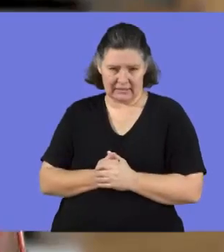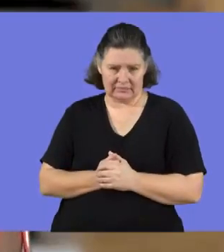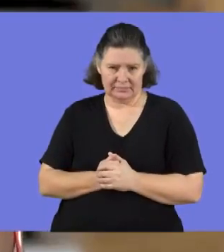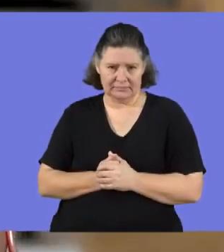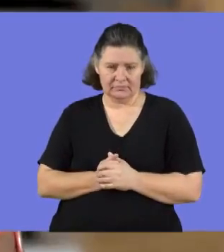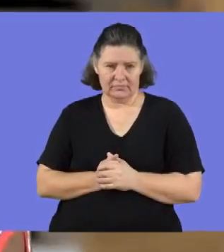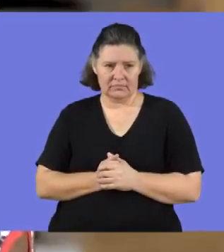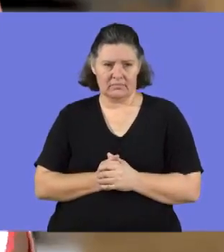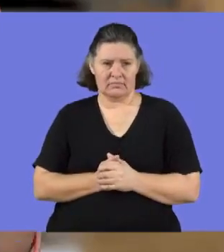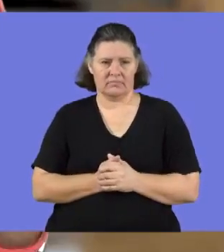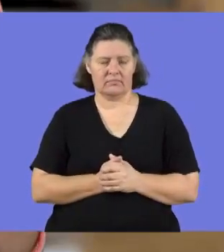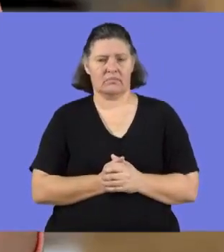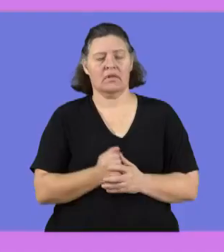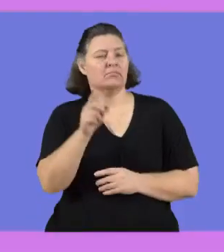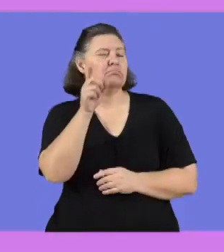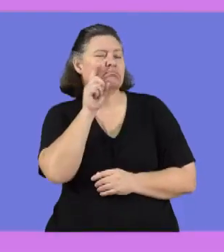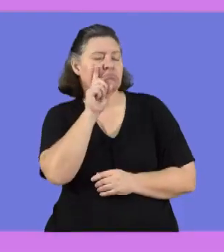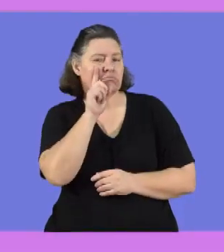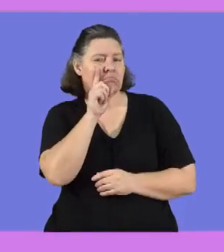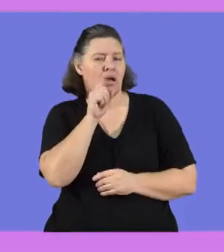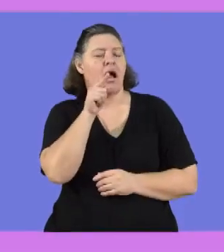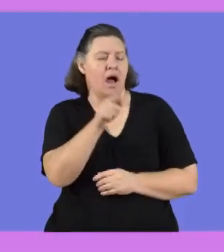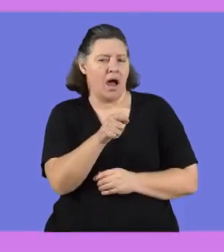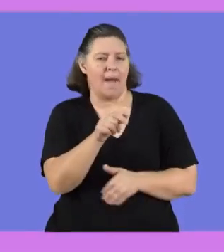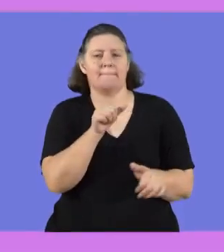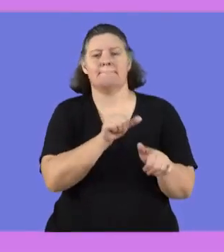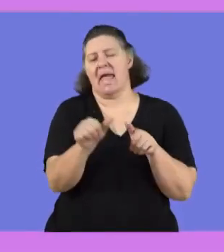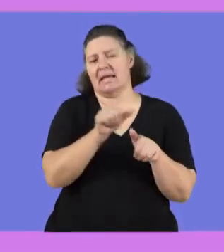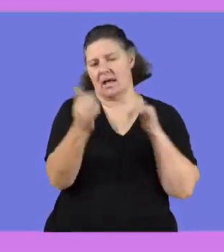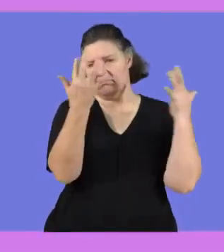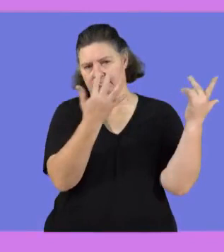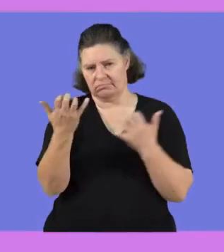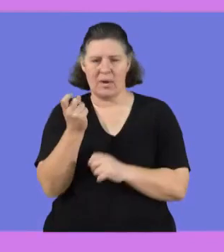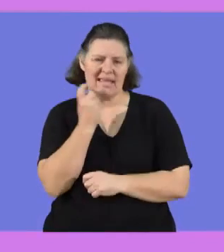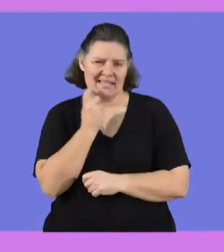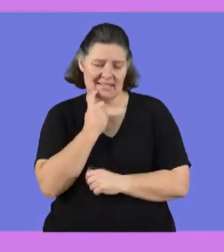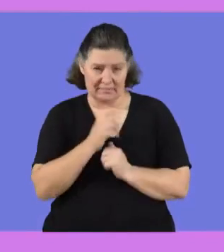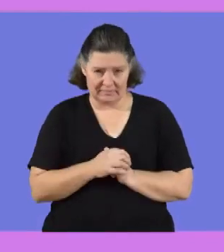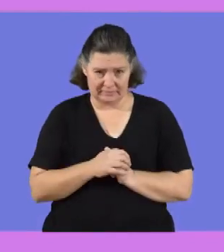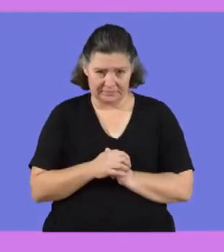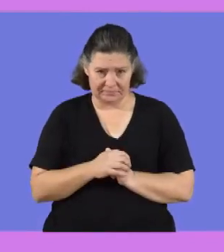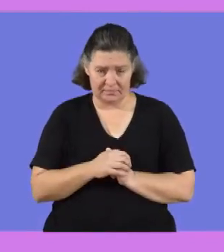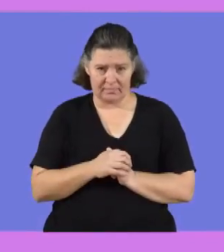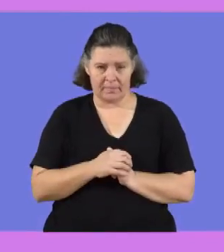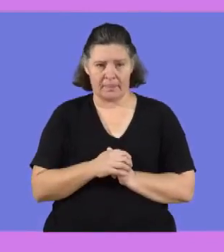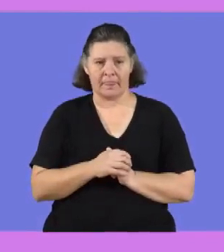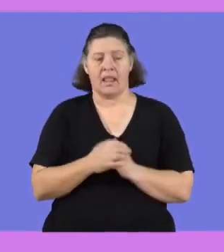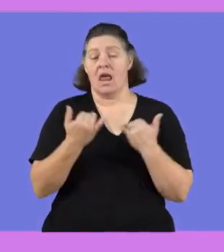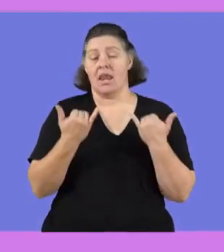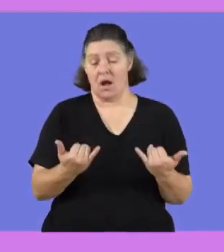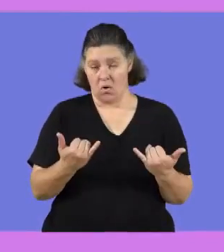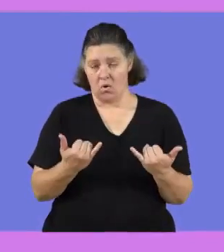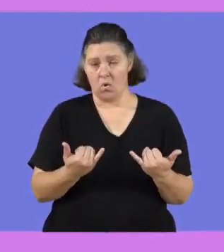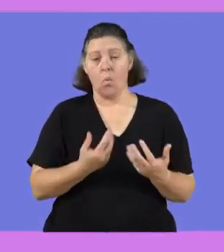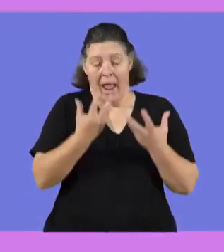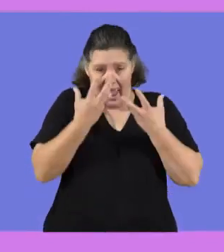to avoid that method, and let's try and work with this new method and see if it's not making our